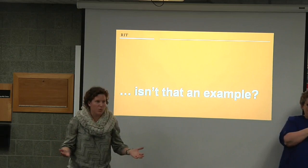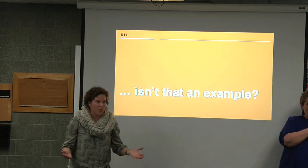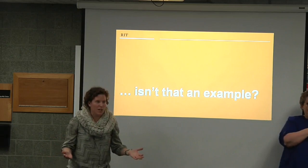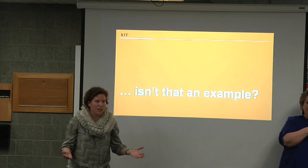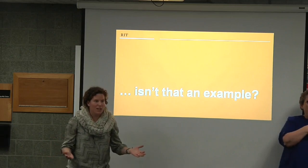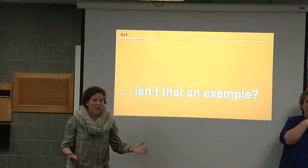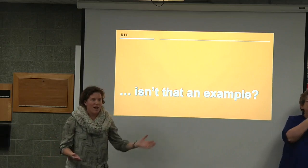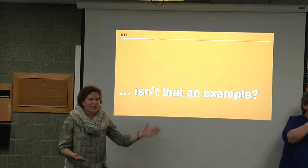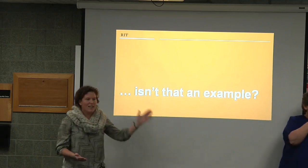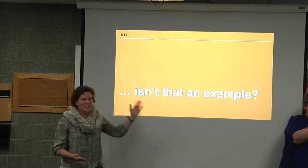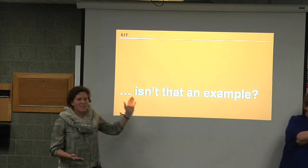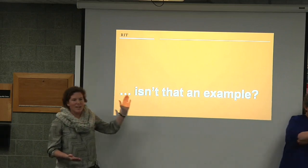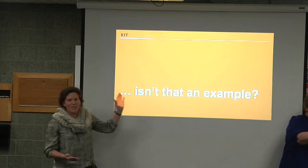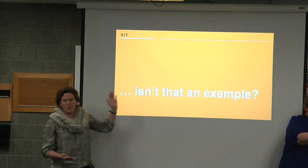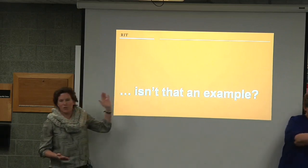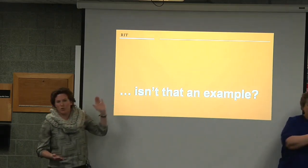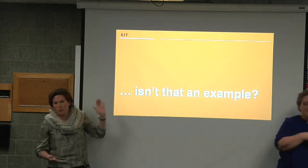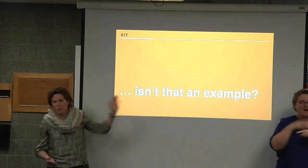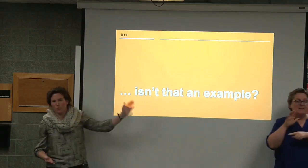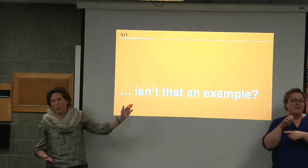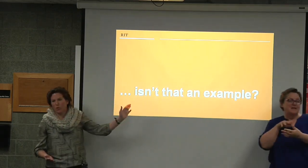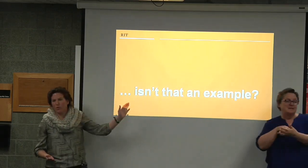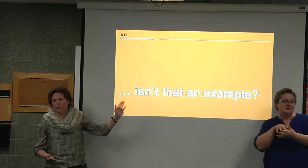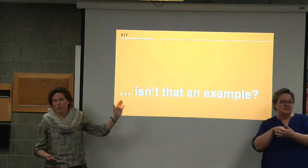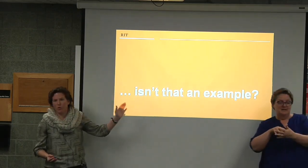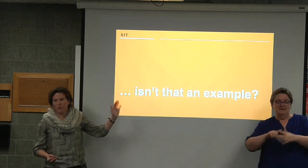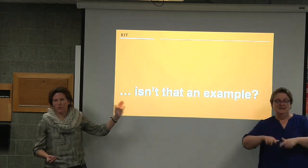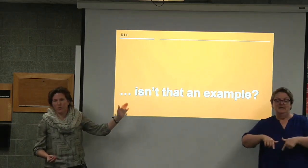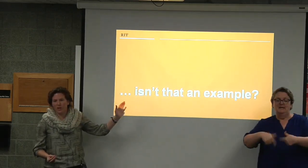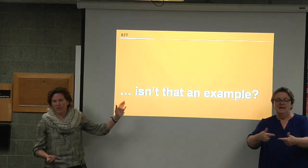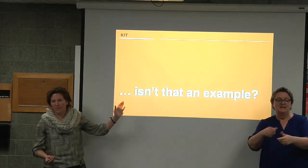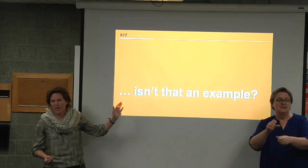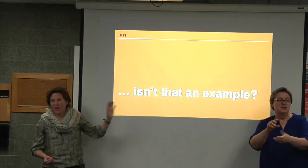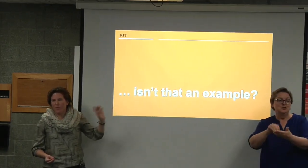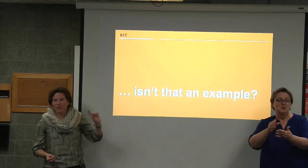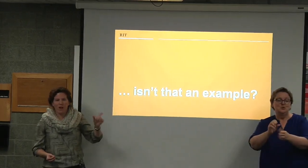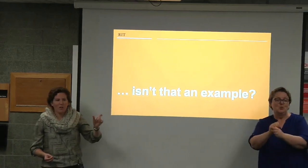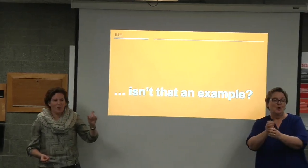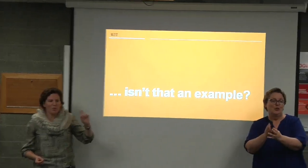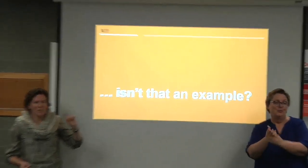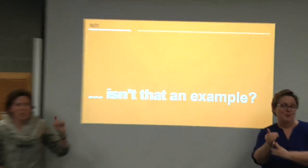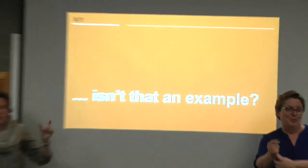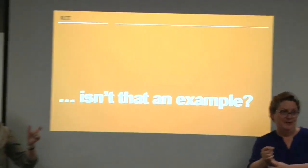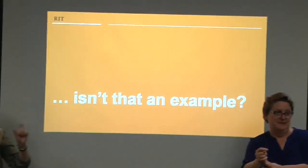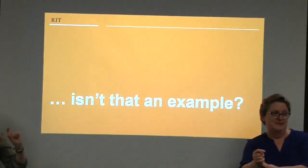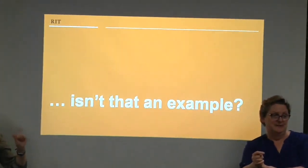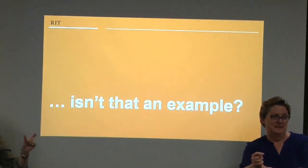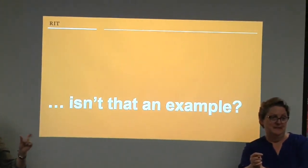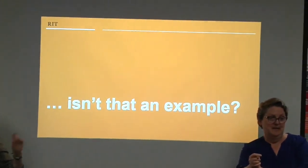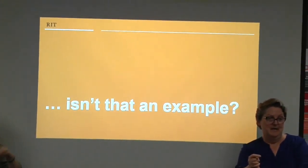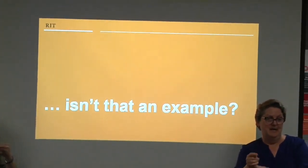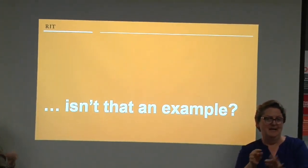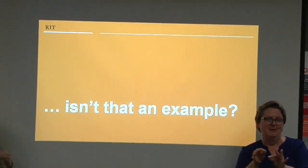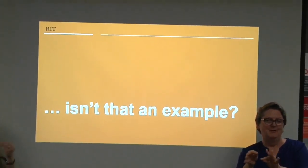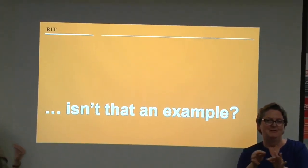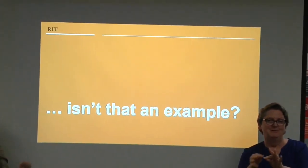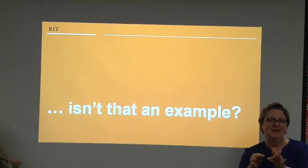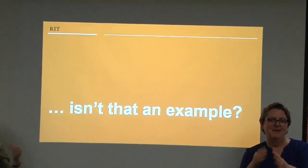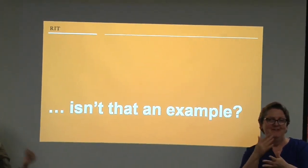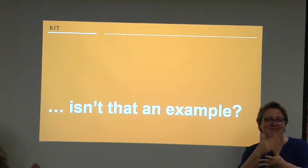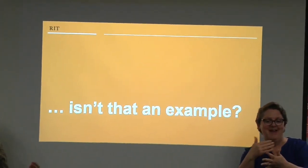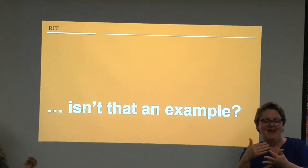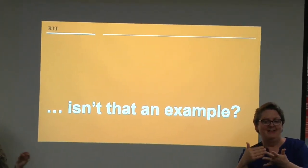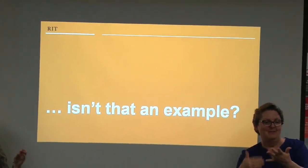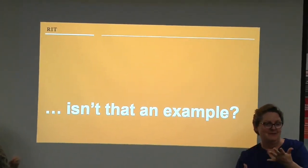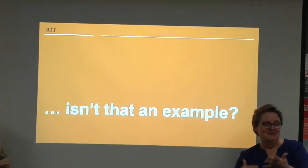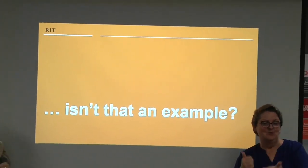whole story. A case study has the students work through the whole story. We're going to talk about what some of those elements are. So how do you actually